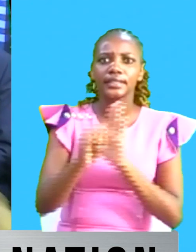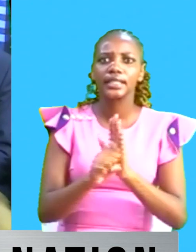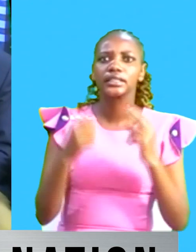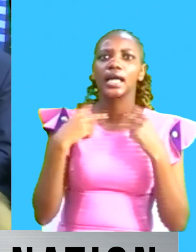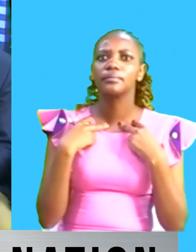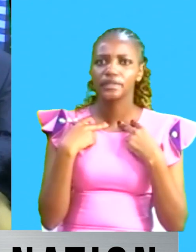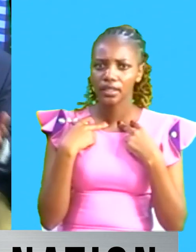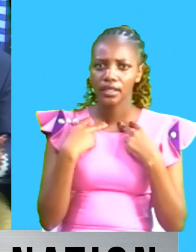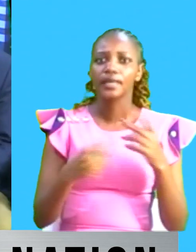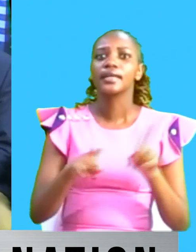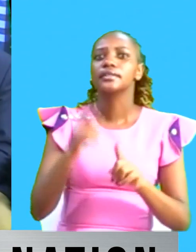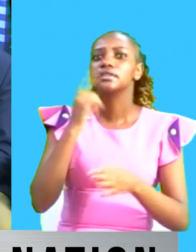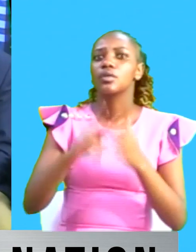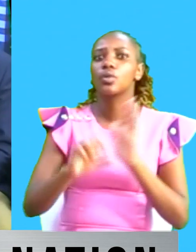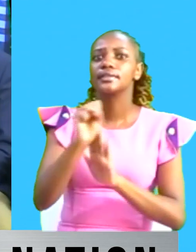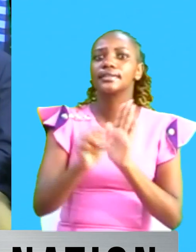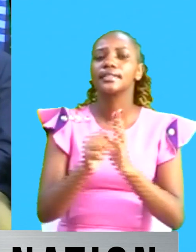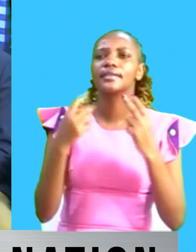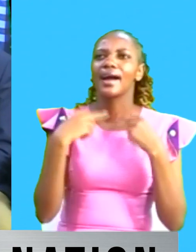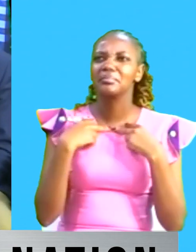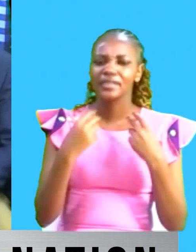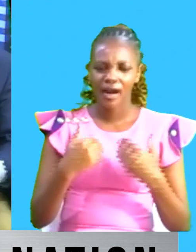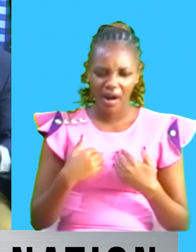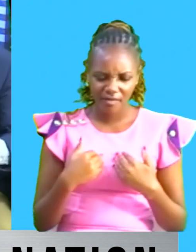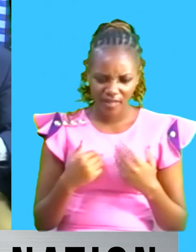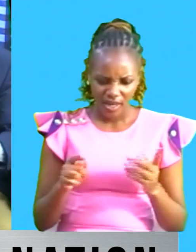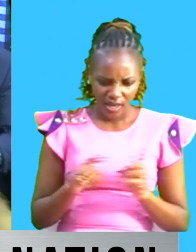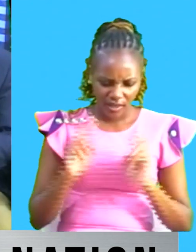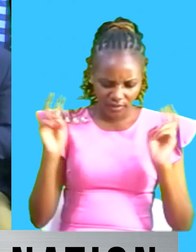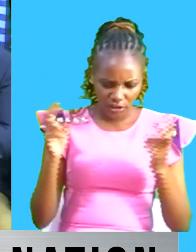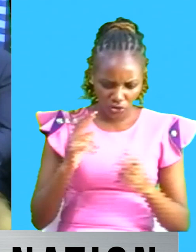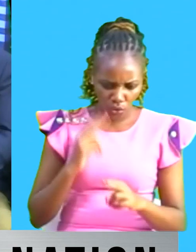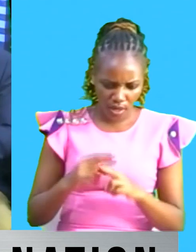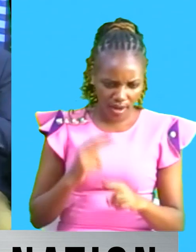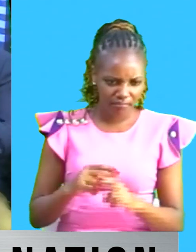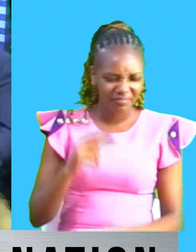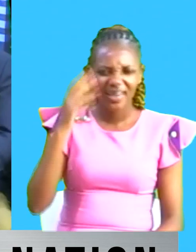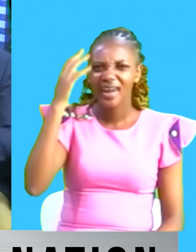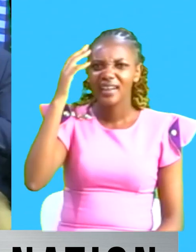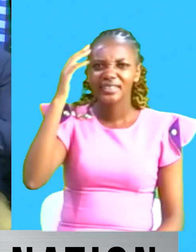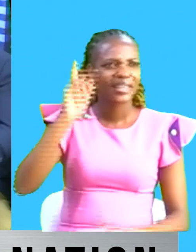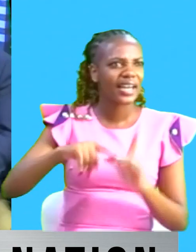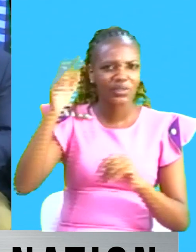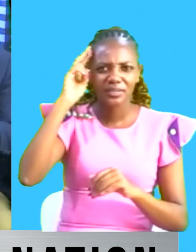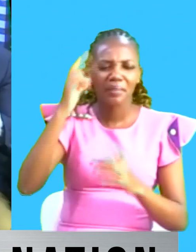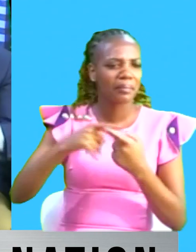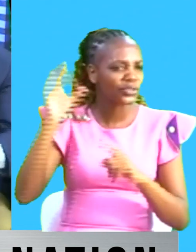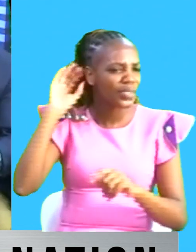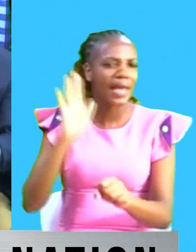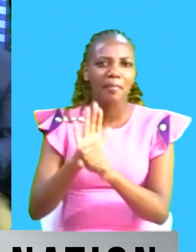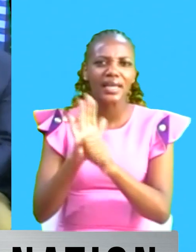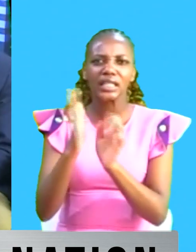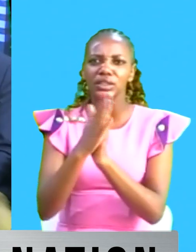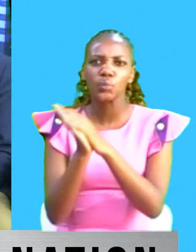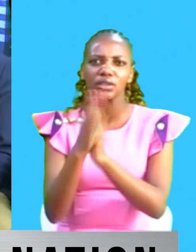said that there is state capture and there is an issue called all these things were the rhetorics that we were hearing